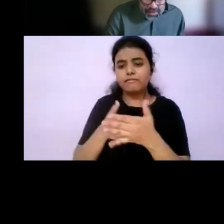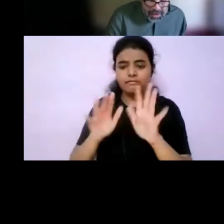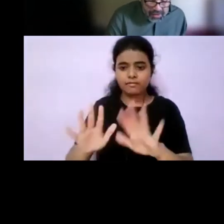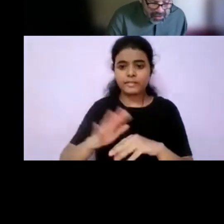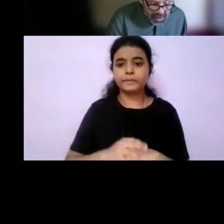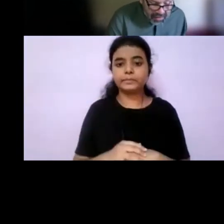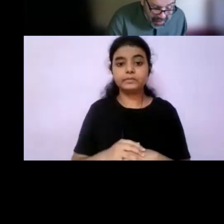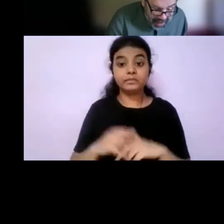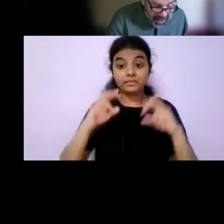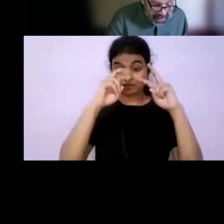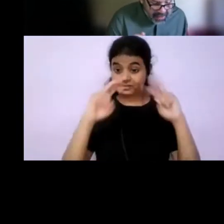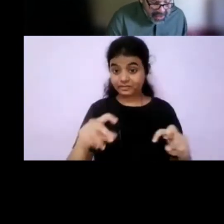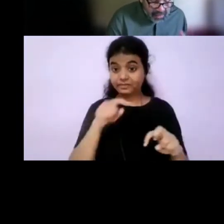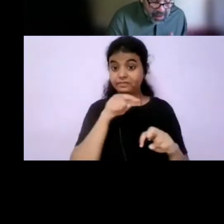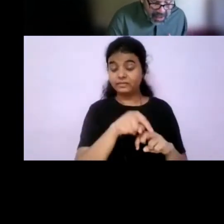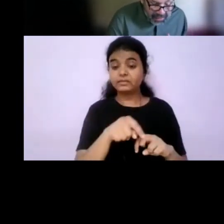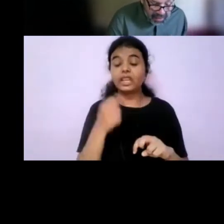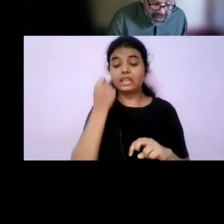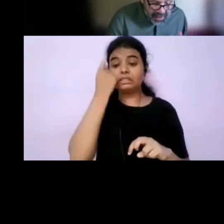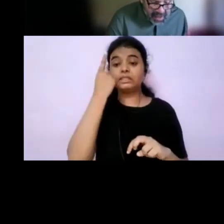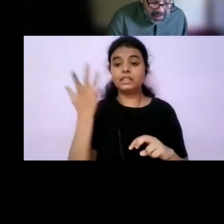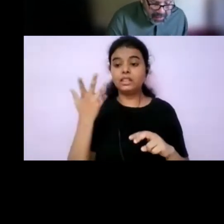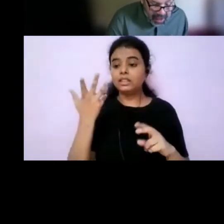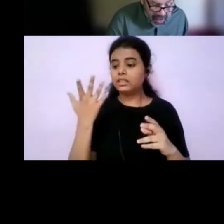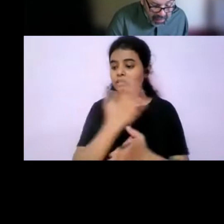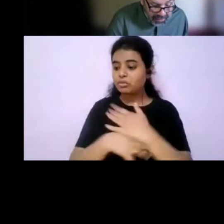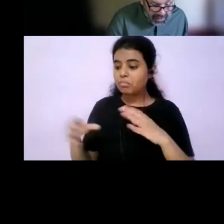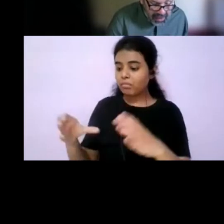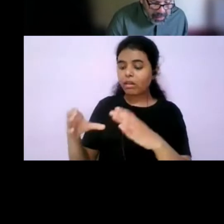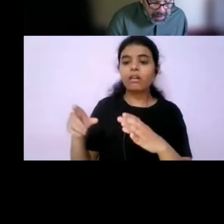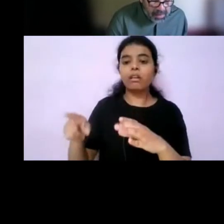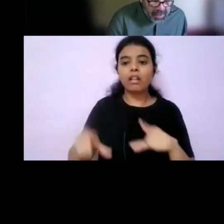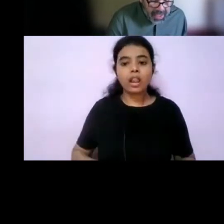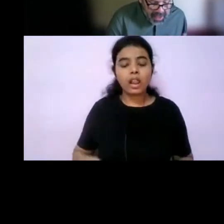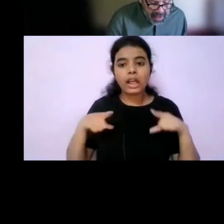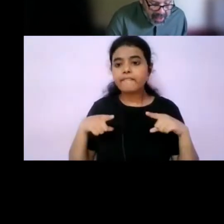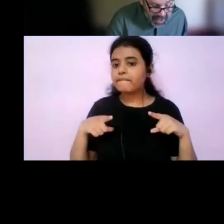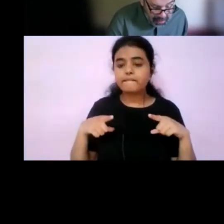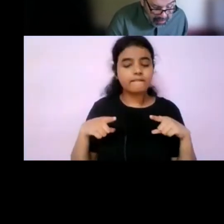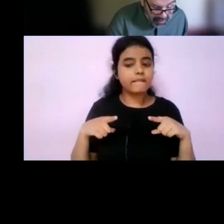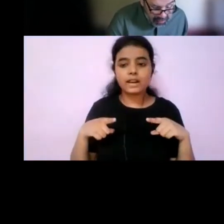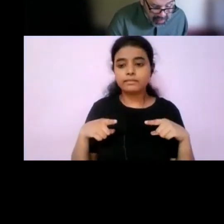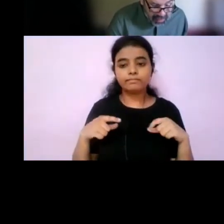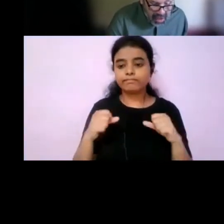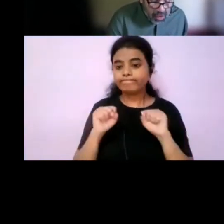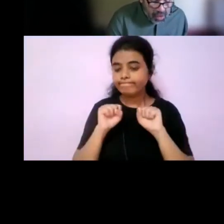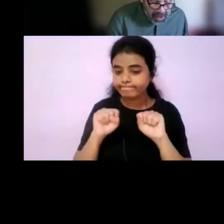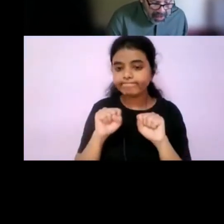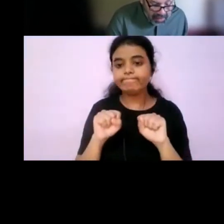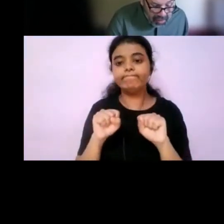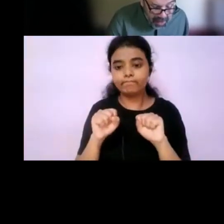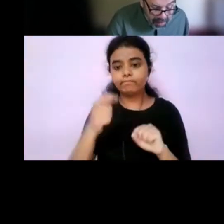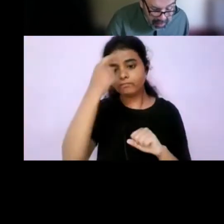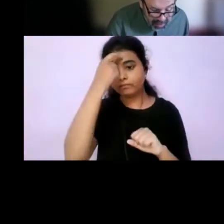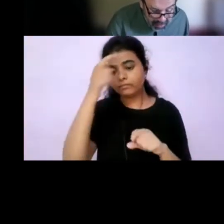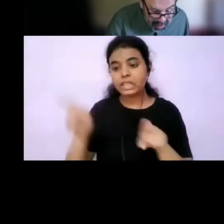much research has shown, very little understanding of what life is like for disabled people in India by health professionals or by those